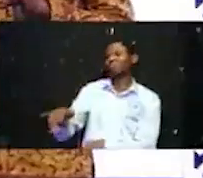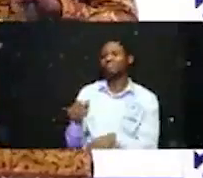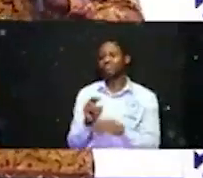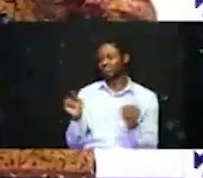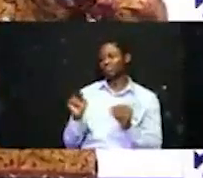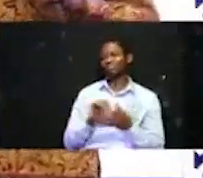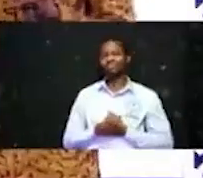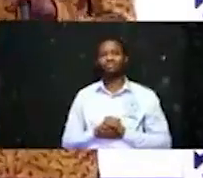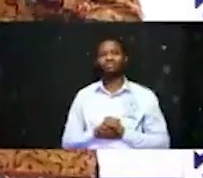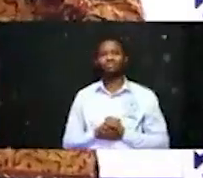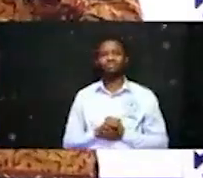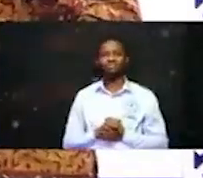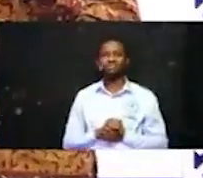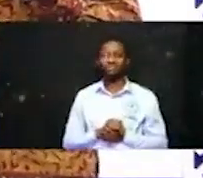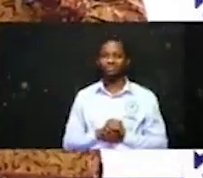organizations.